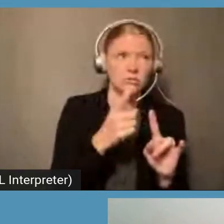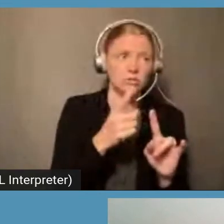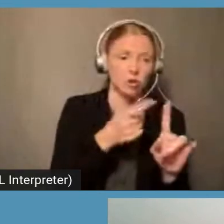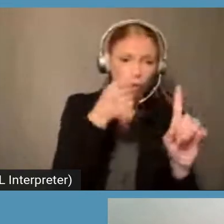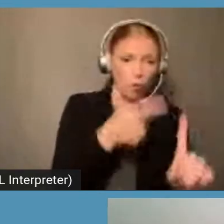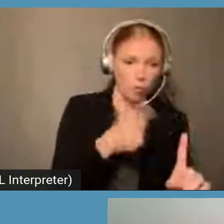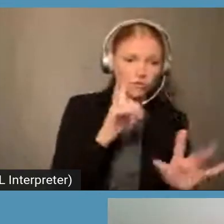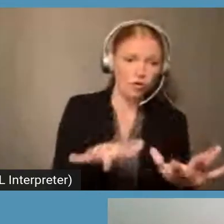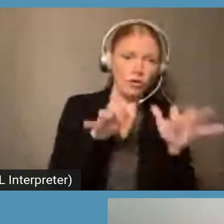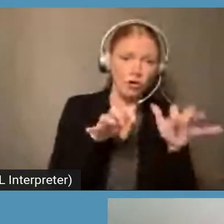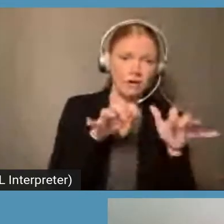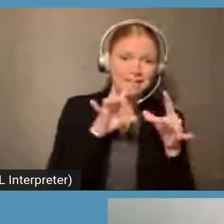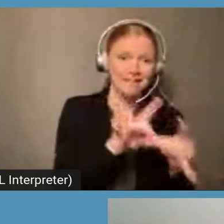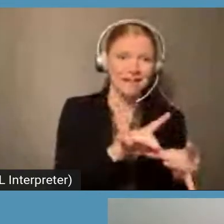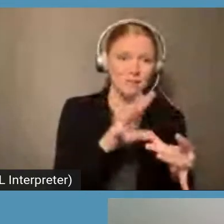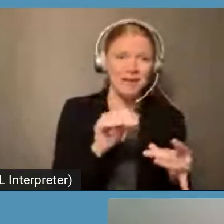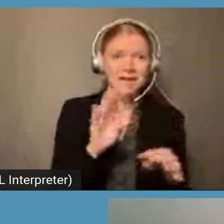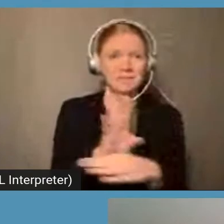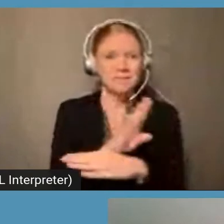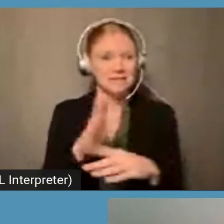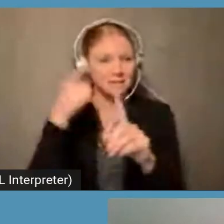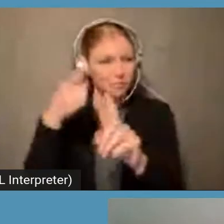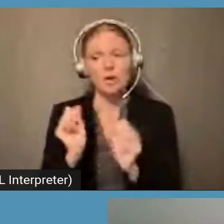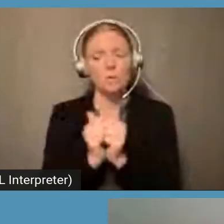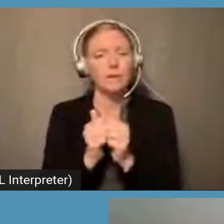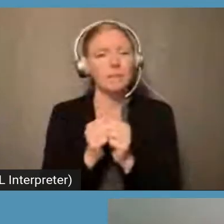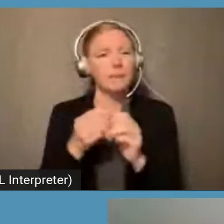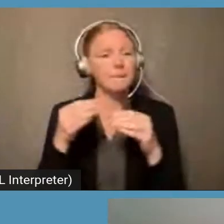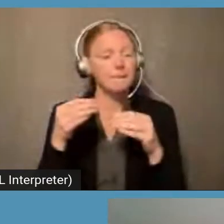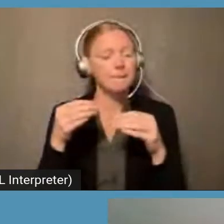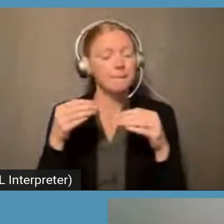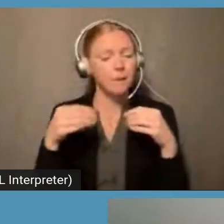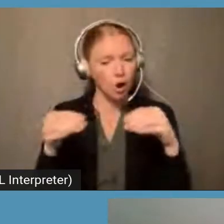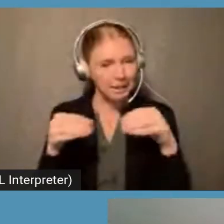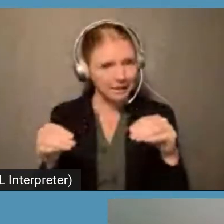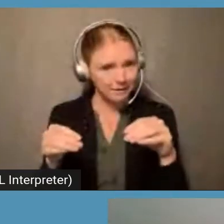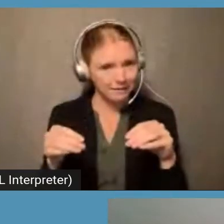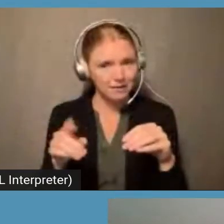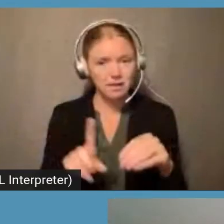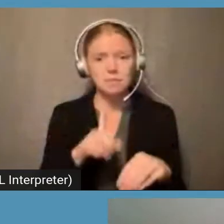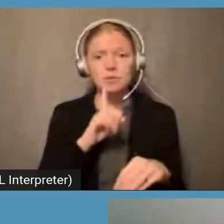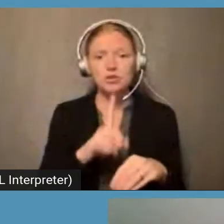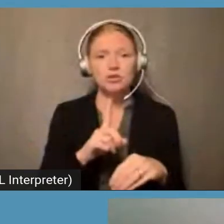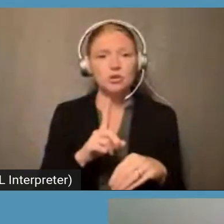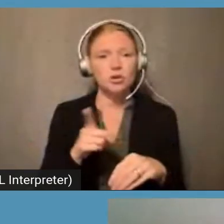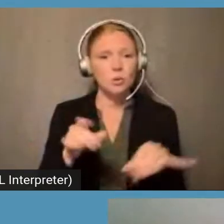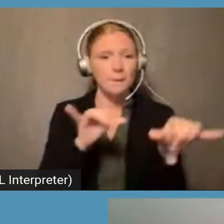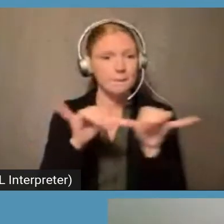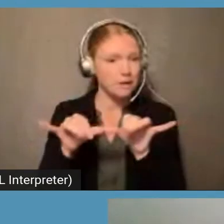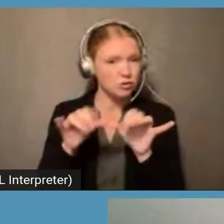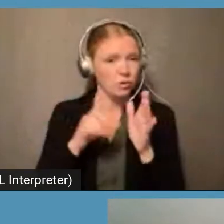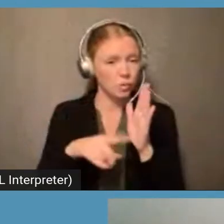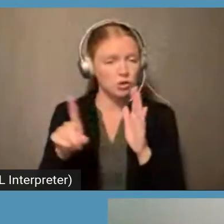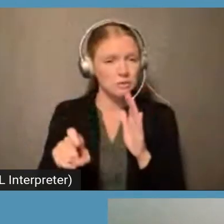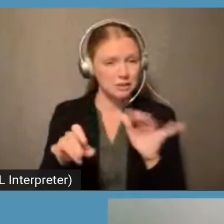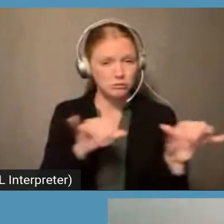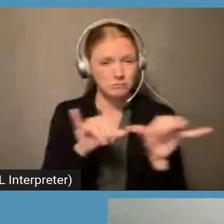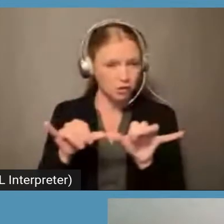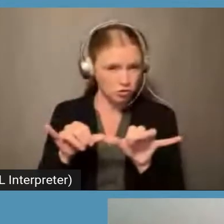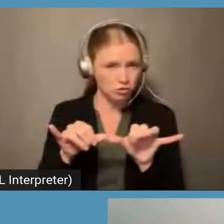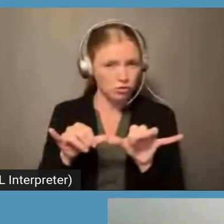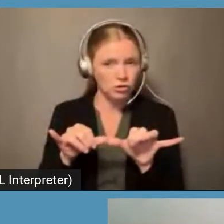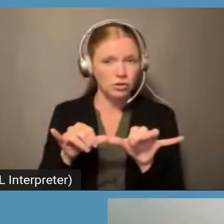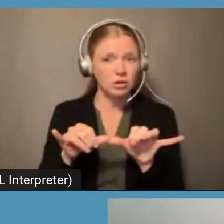objectives, working with marketing in order to make sure that you're measuring what you need to measure to make sure that